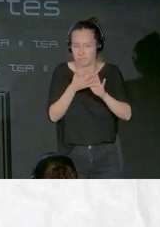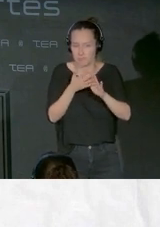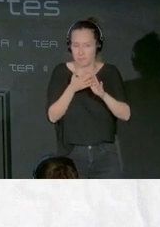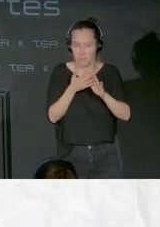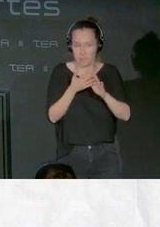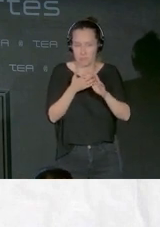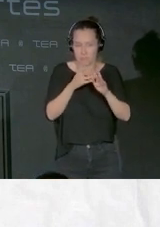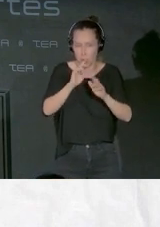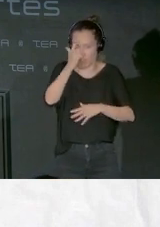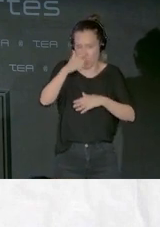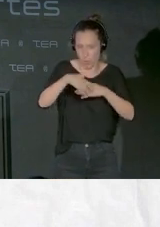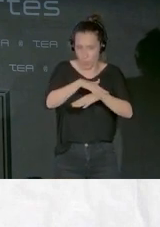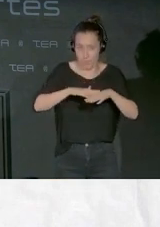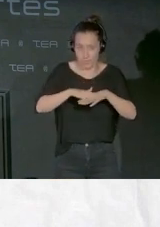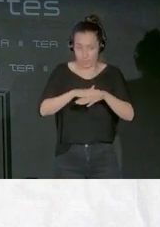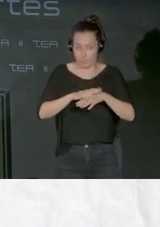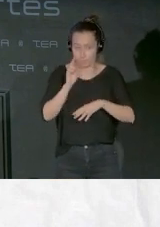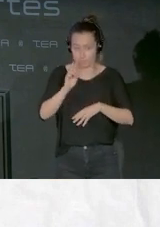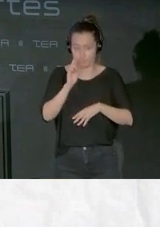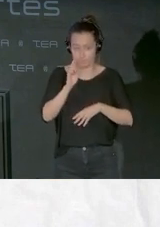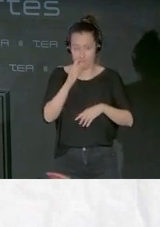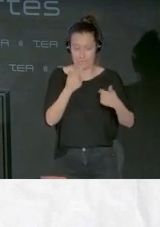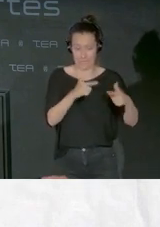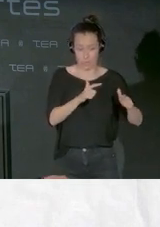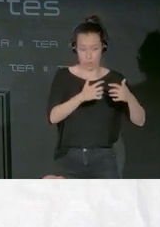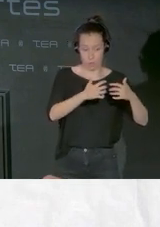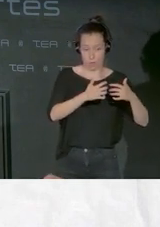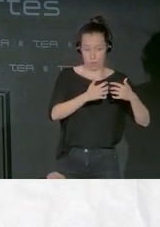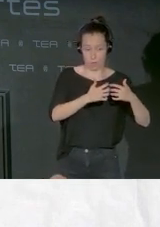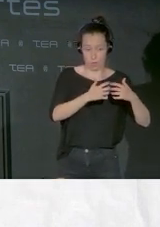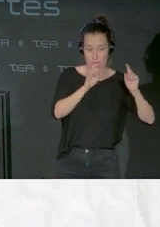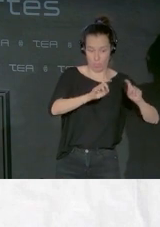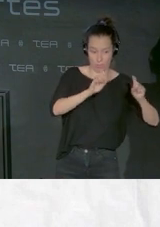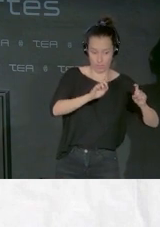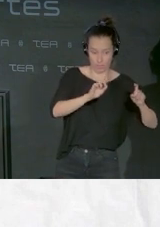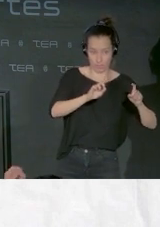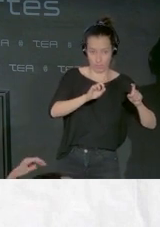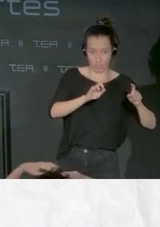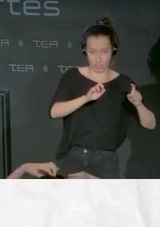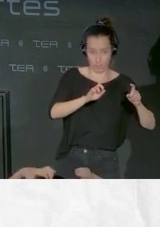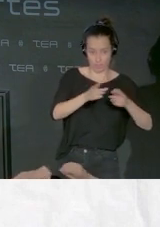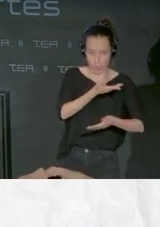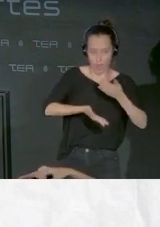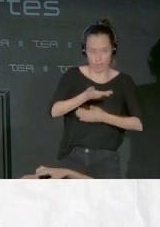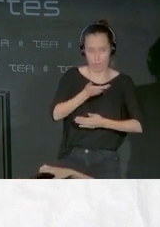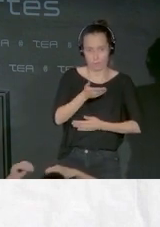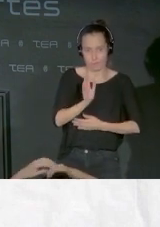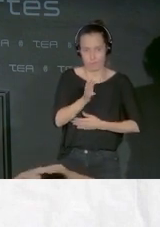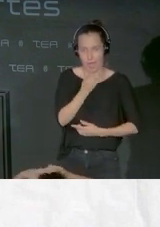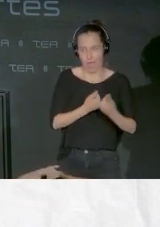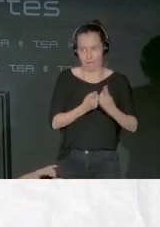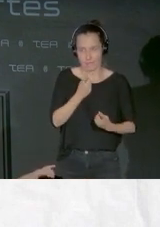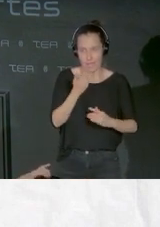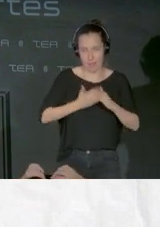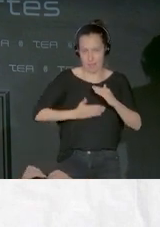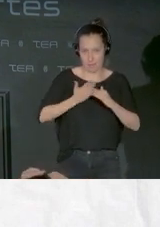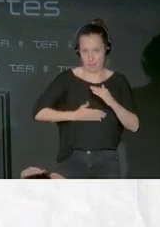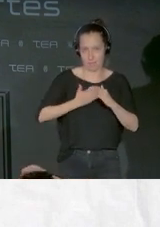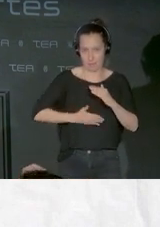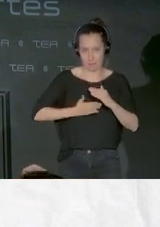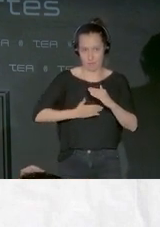particularly compared to other IT and other sort of technological sectors, really. And that isn't to say that the education